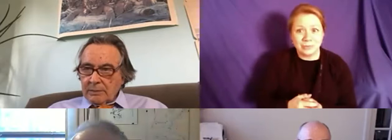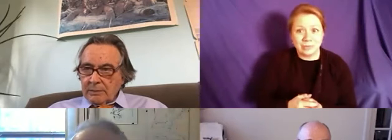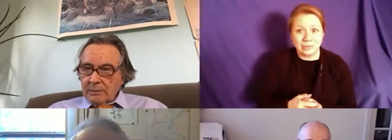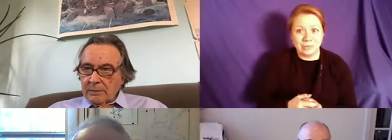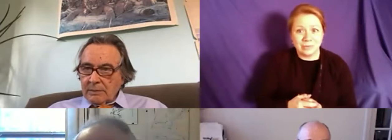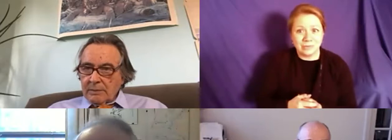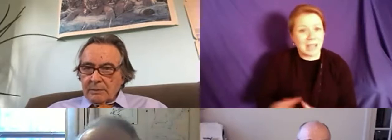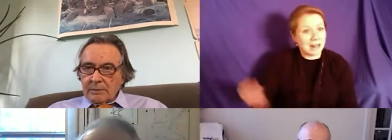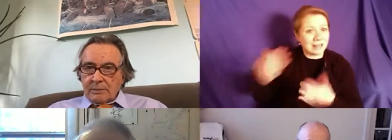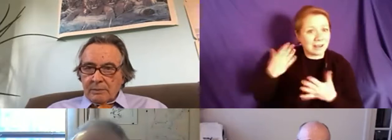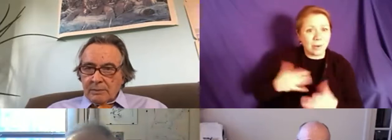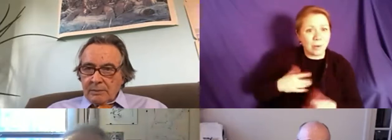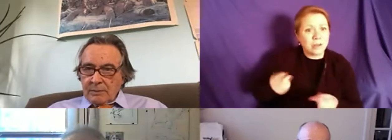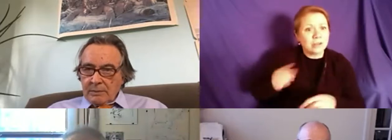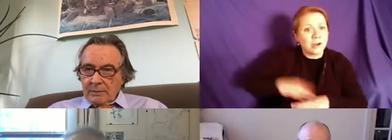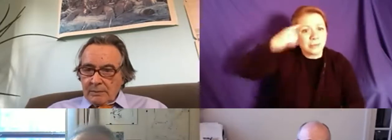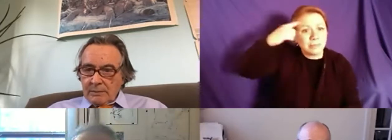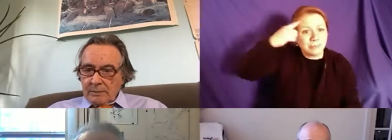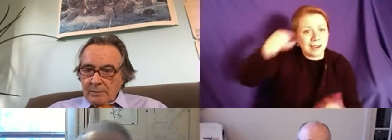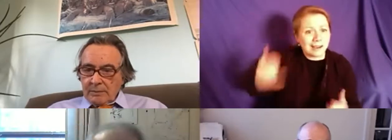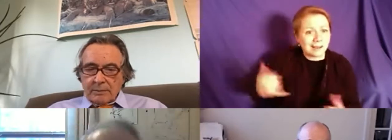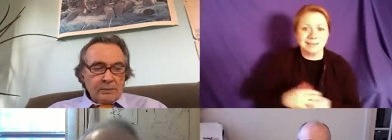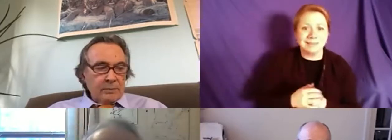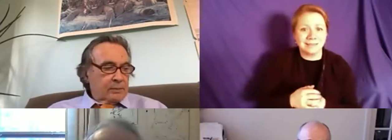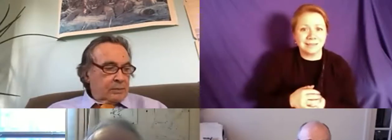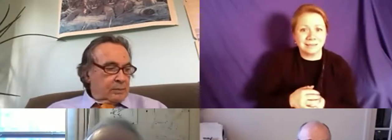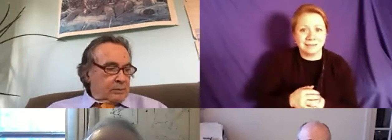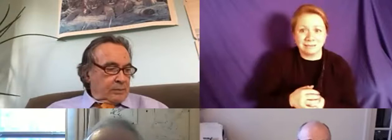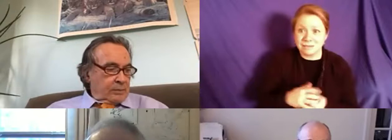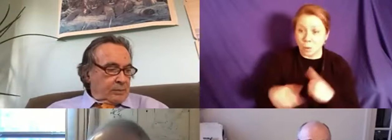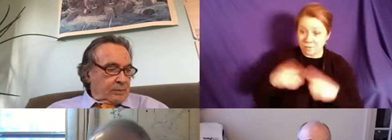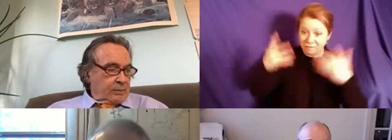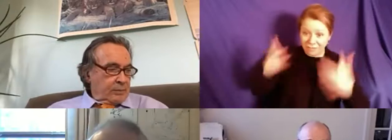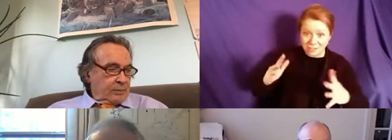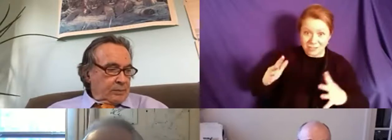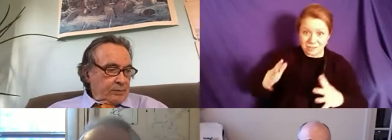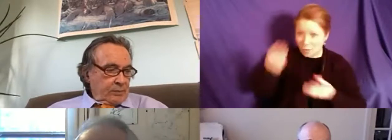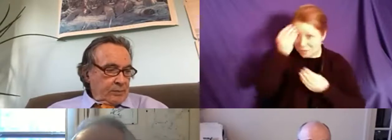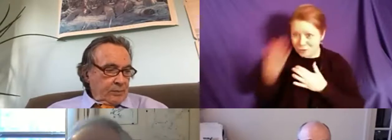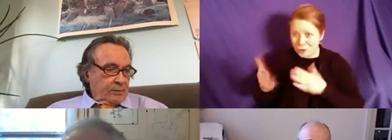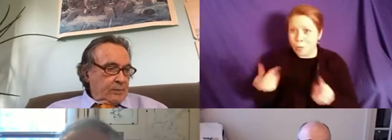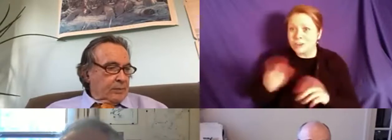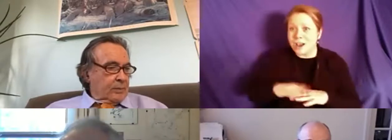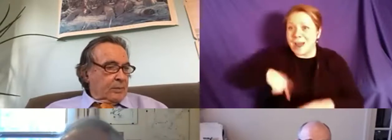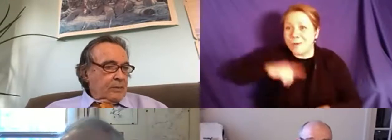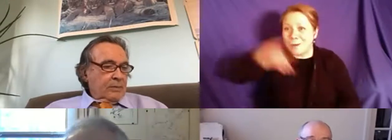and let us know what's on your mind. And then when we're all done, we'll let you know what's on our